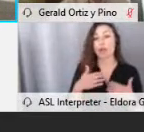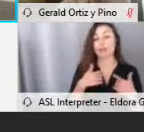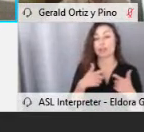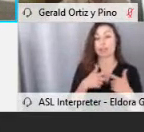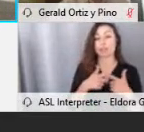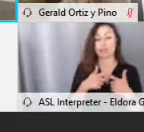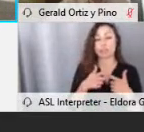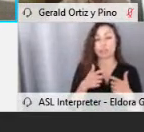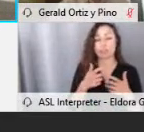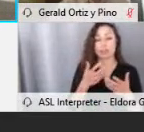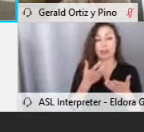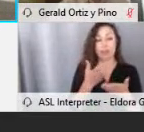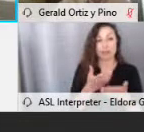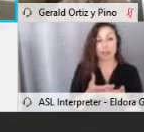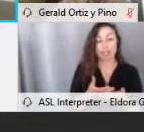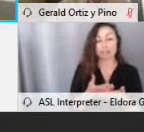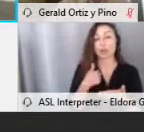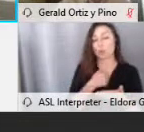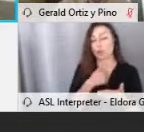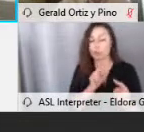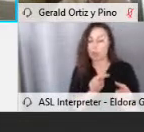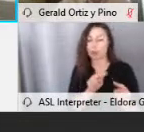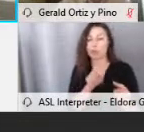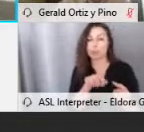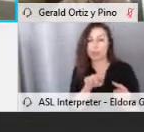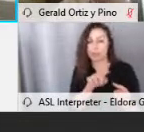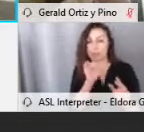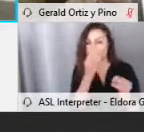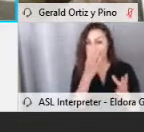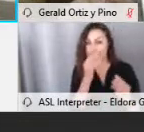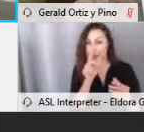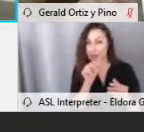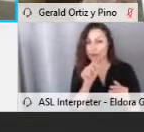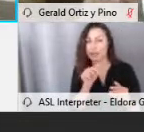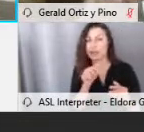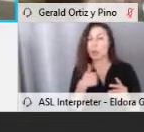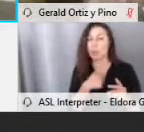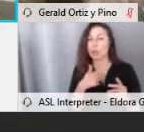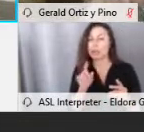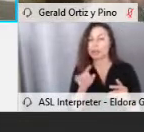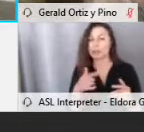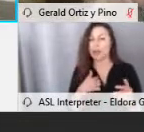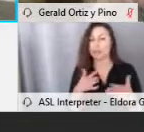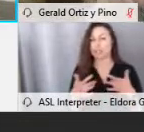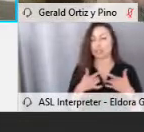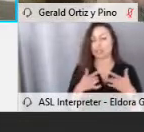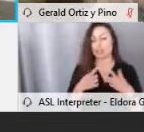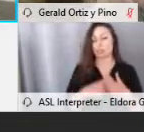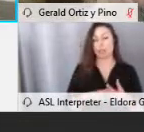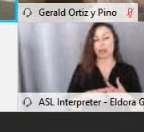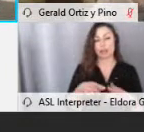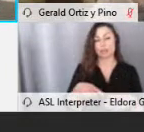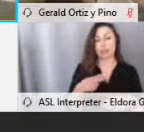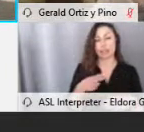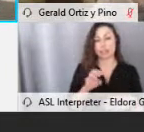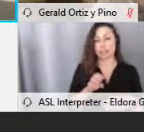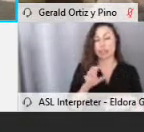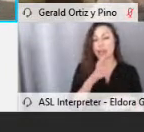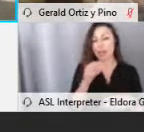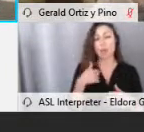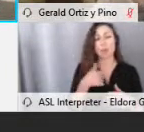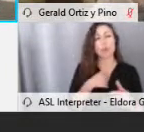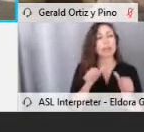verification, we've been monitoring that data as well. There was, again, concern about this at the beginning of the PHE, and I believe that